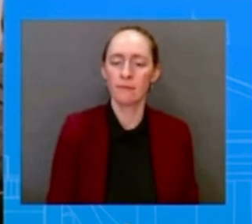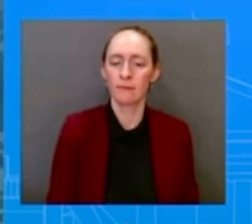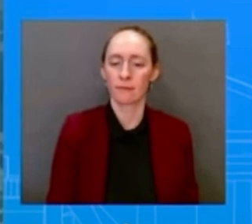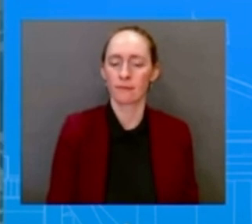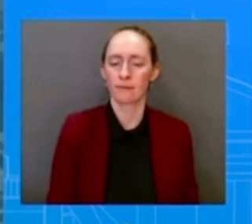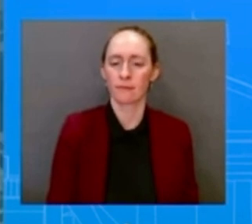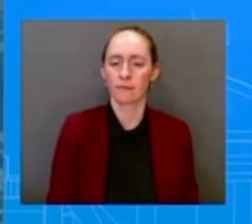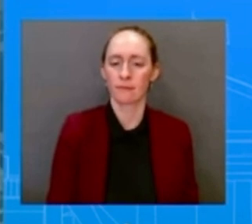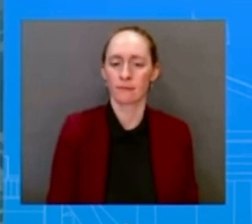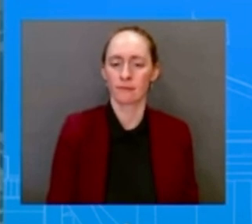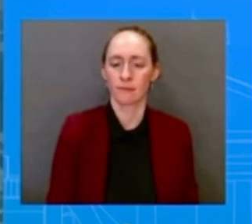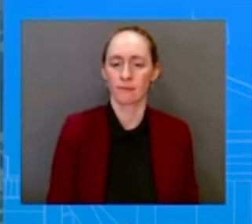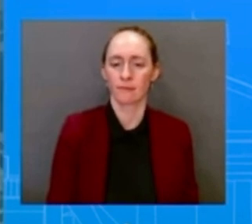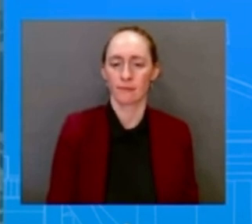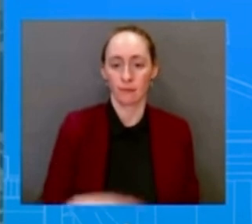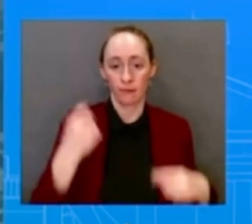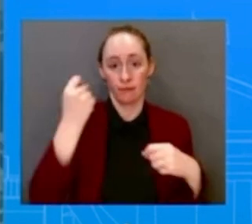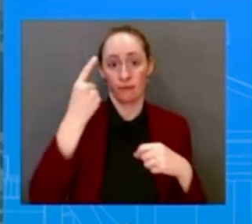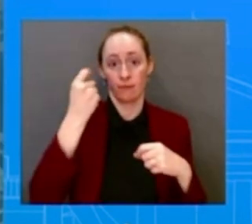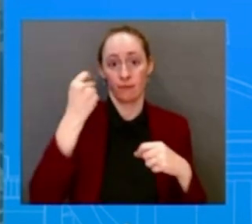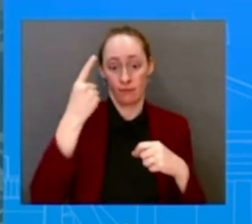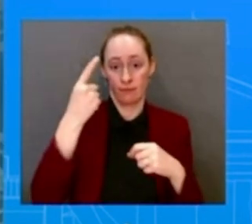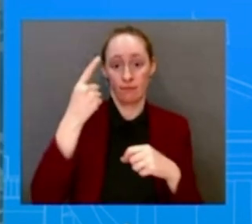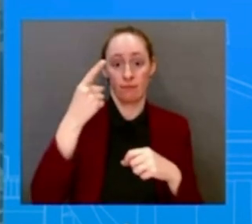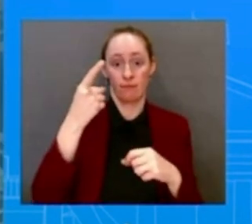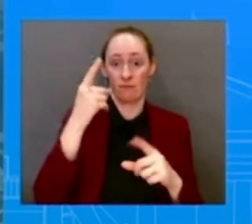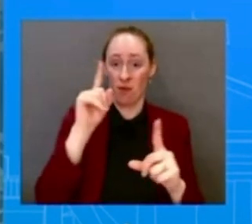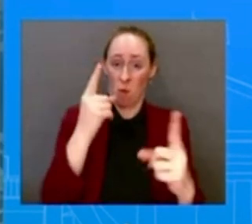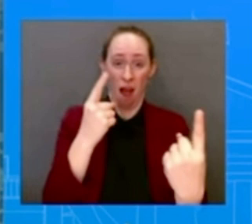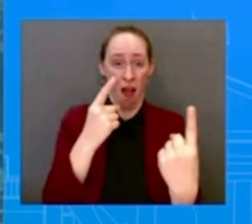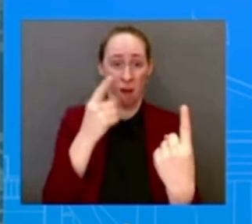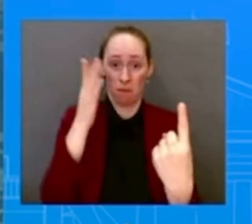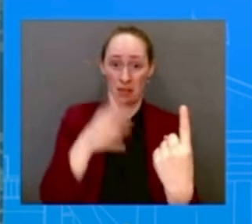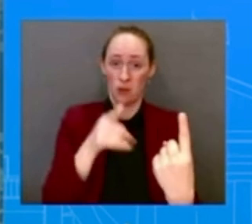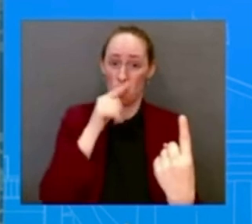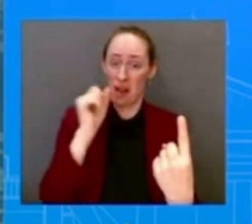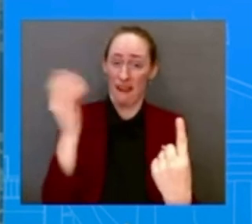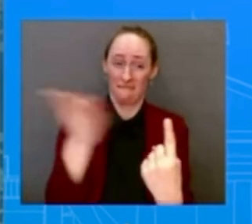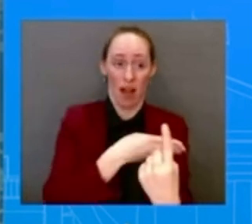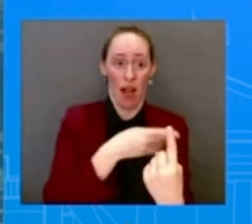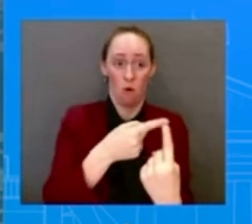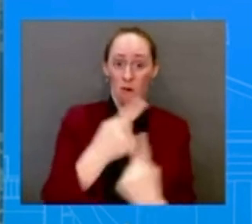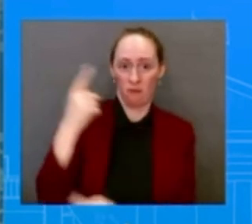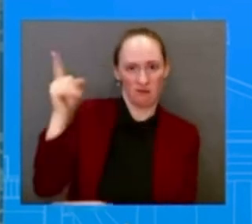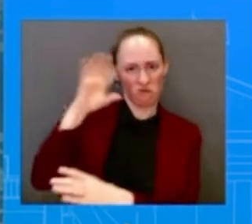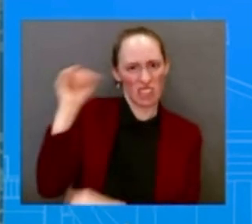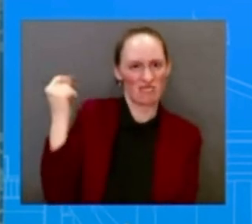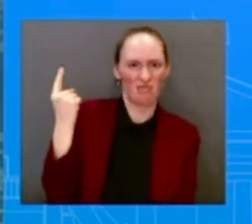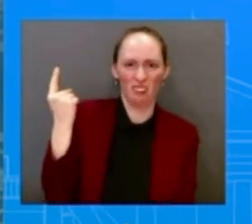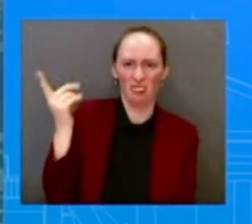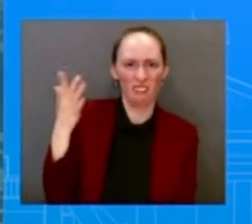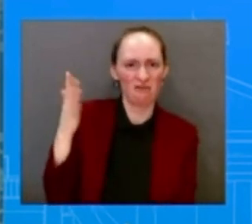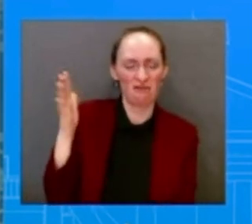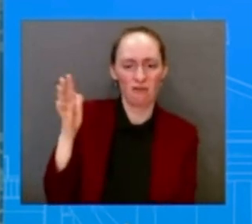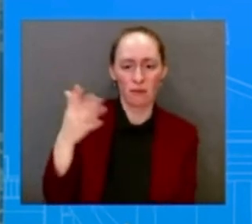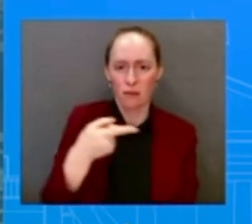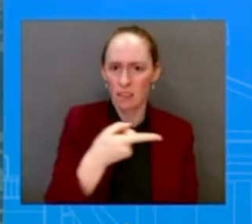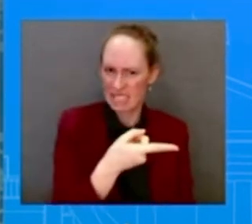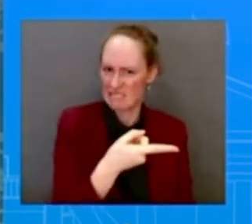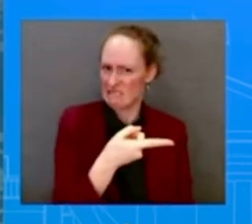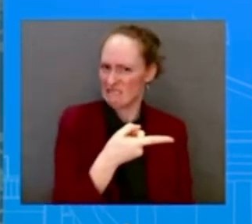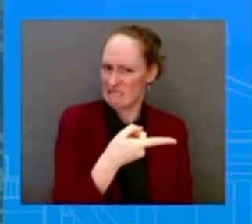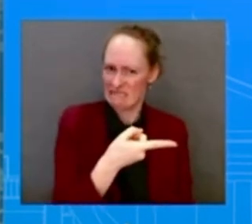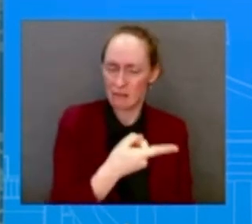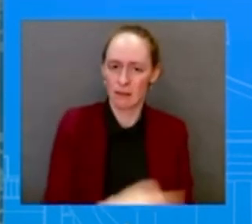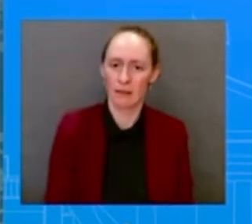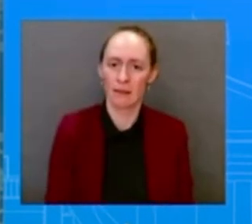So obviously we're taking this very seriously, and we're seeing the reports as well, as you know. And we take any advice that